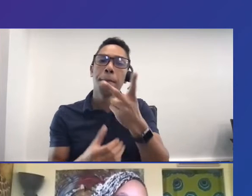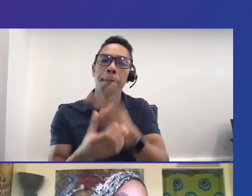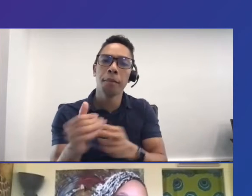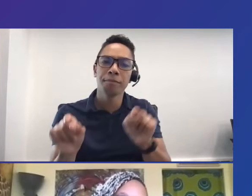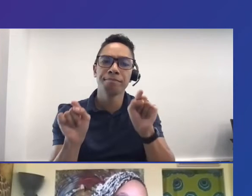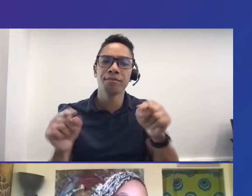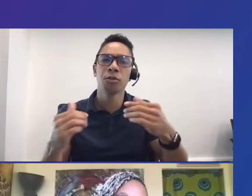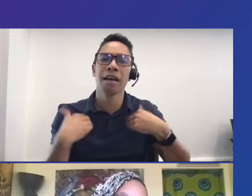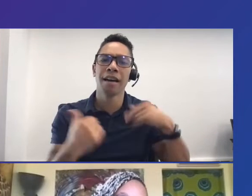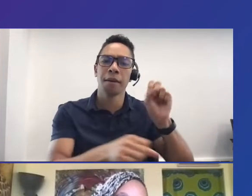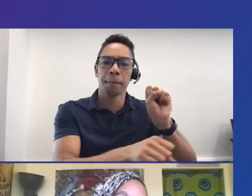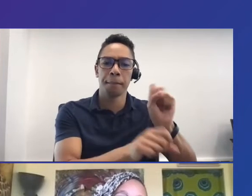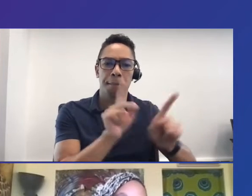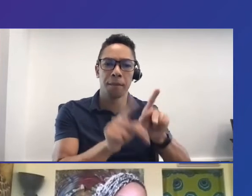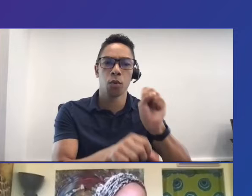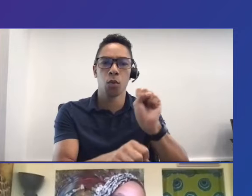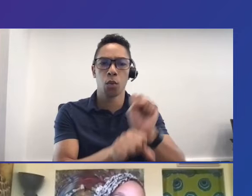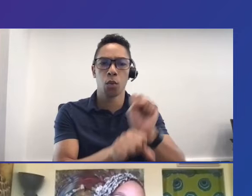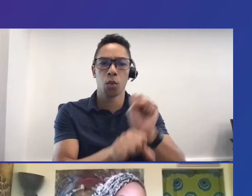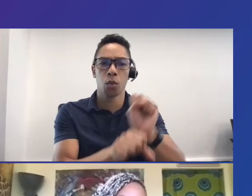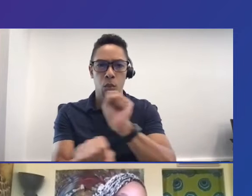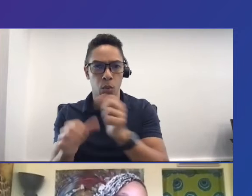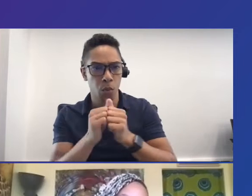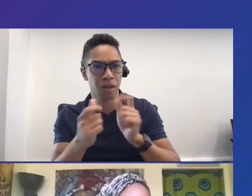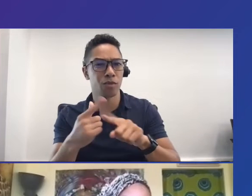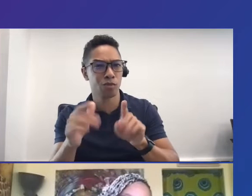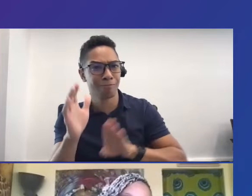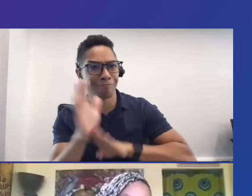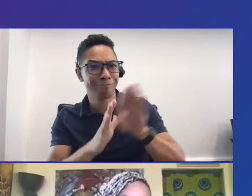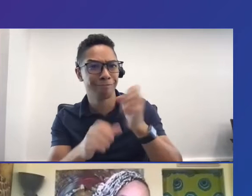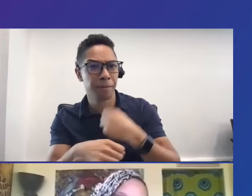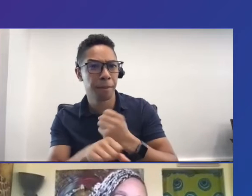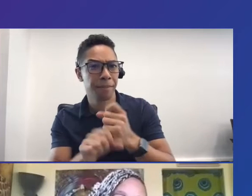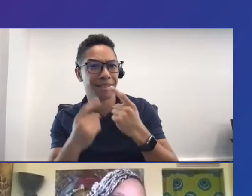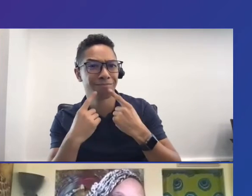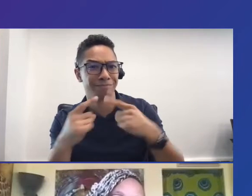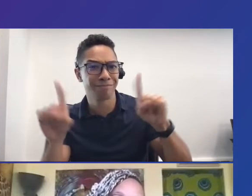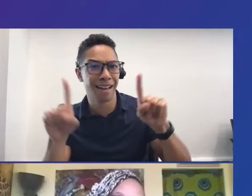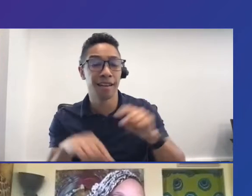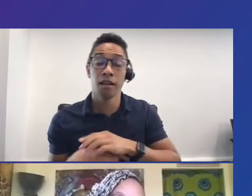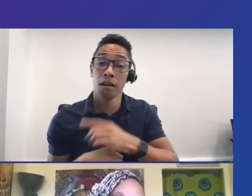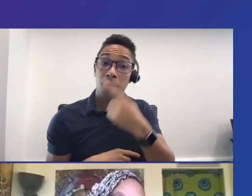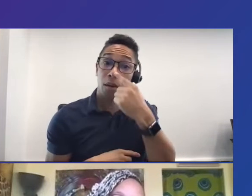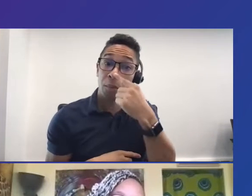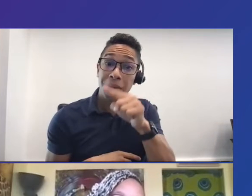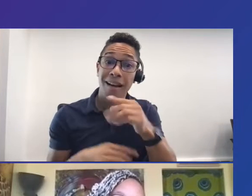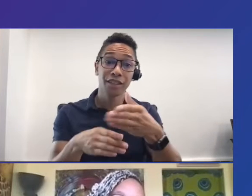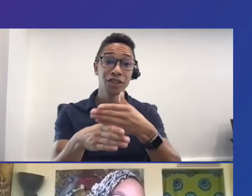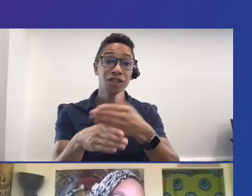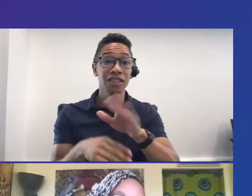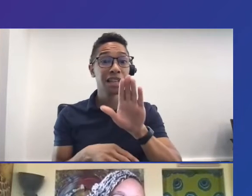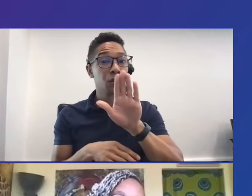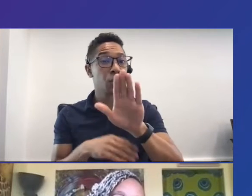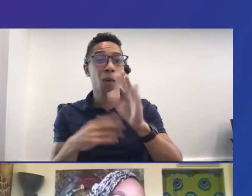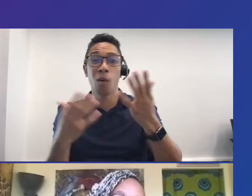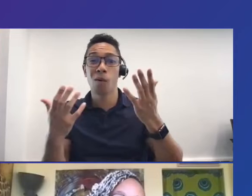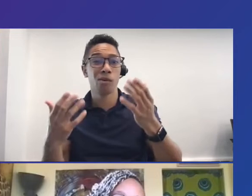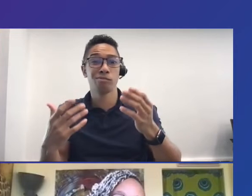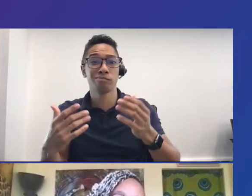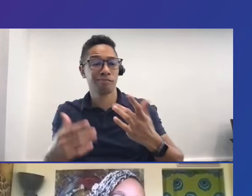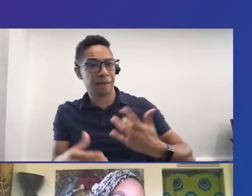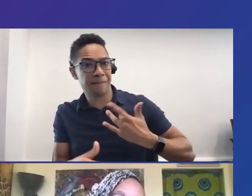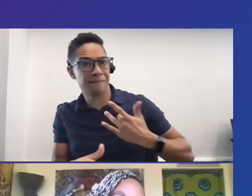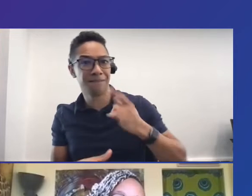with to make that all worth it and possible. So if you could share what that feels like